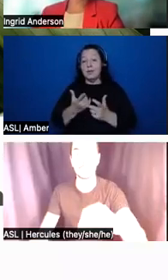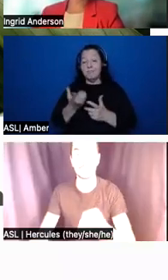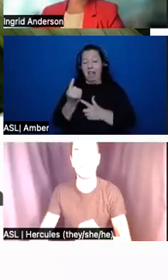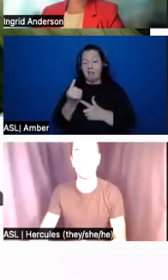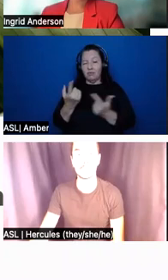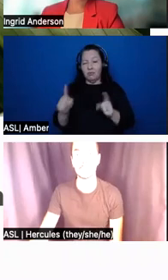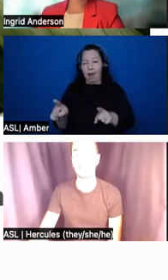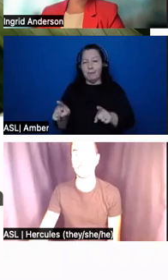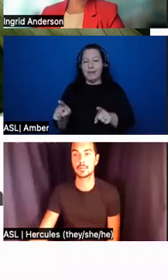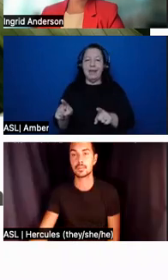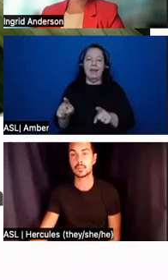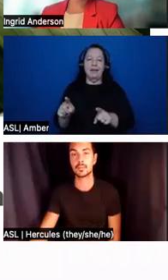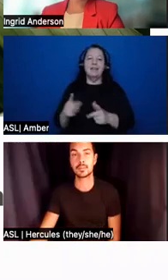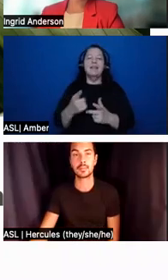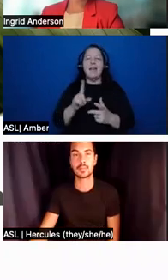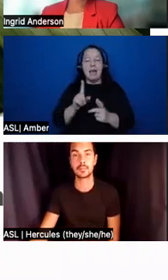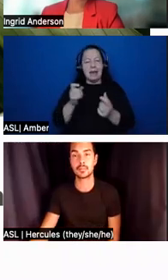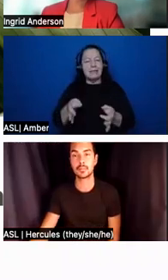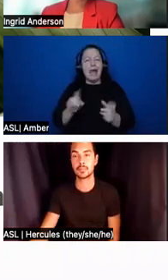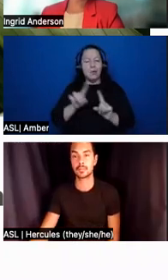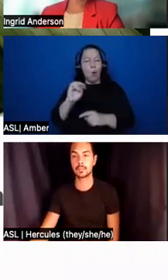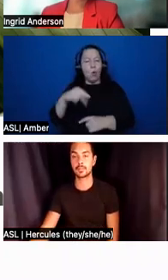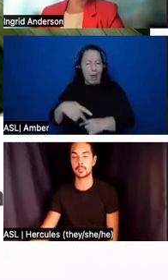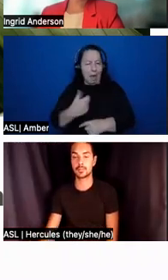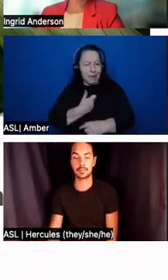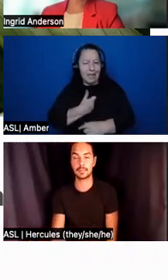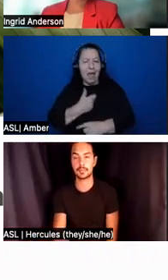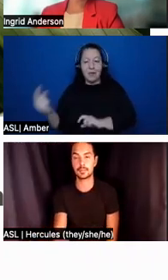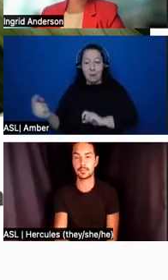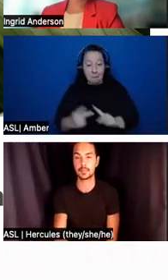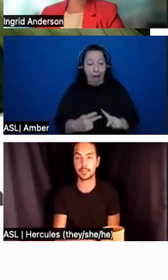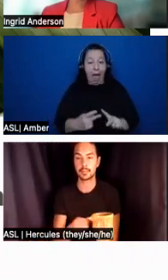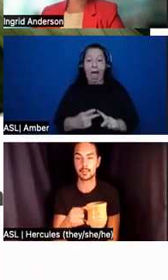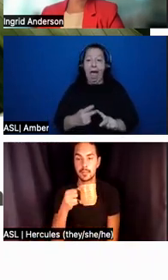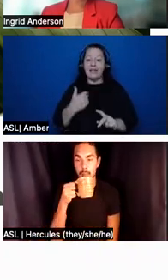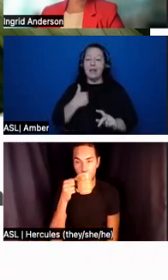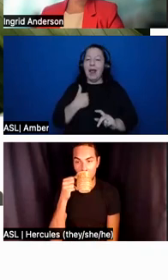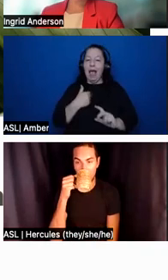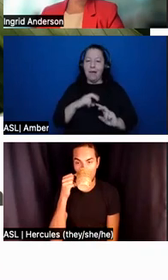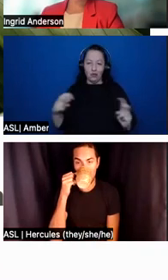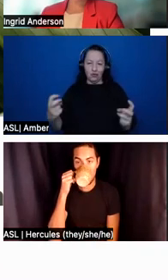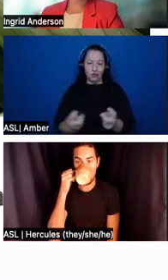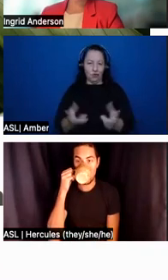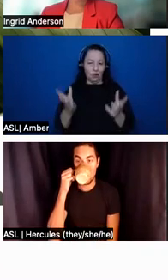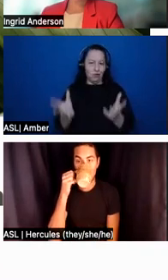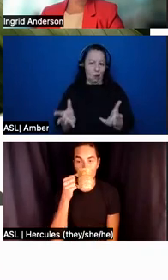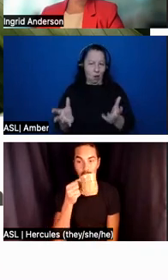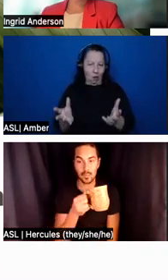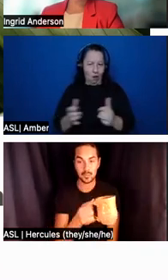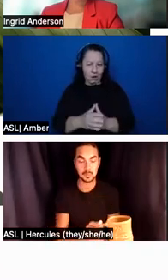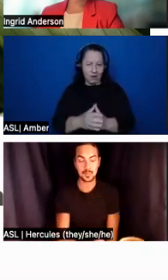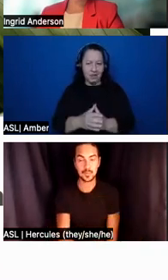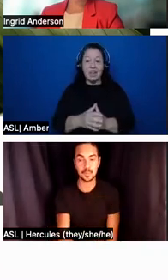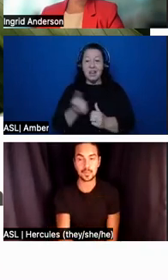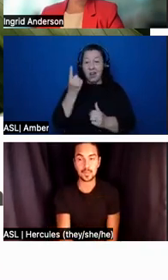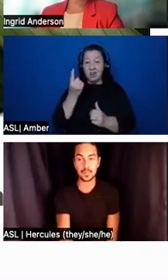I went up to take a nap and I came back down and they were doing a talking circle, okay? And the talking circle stick they were